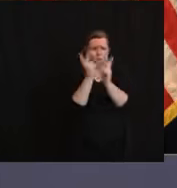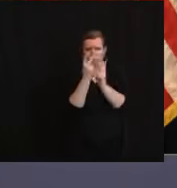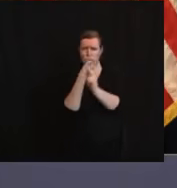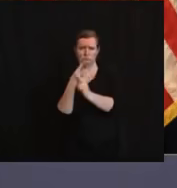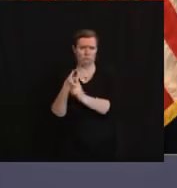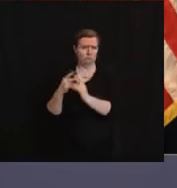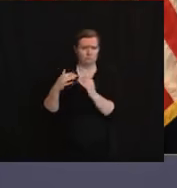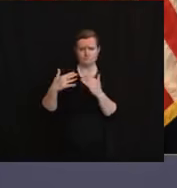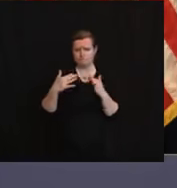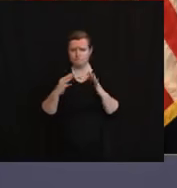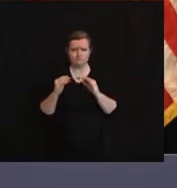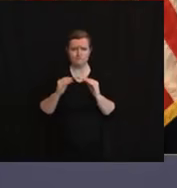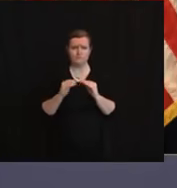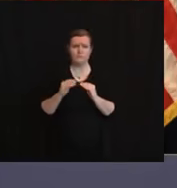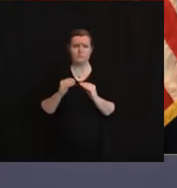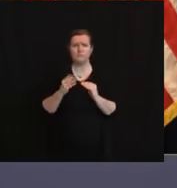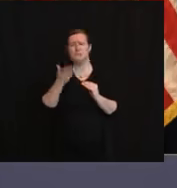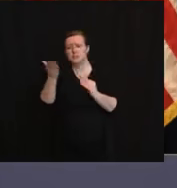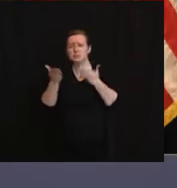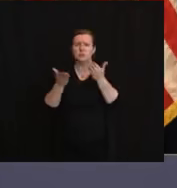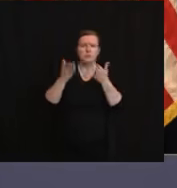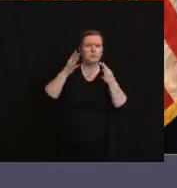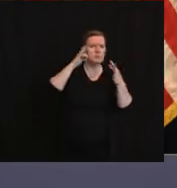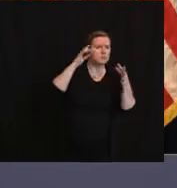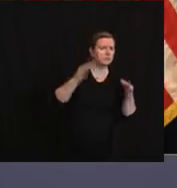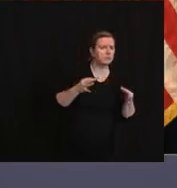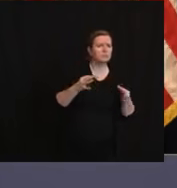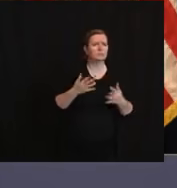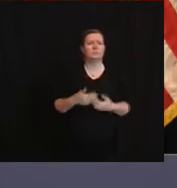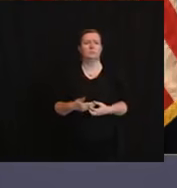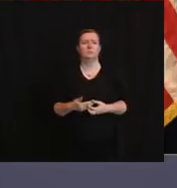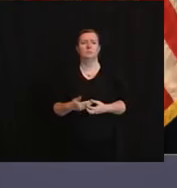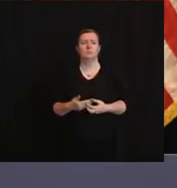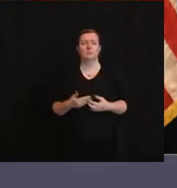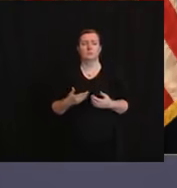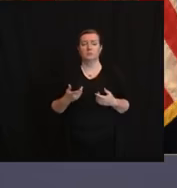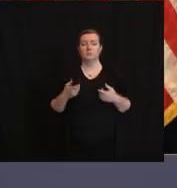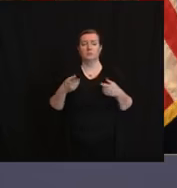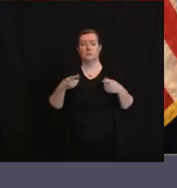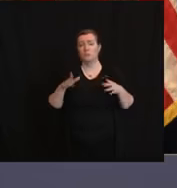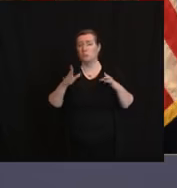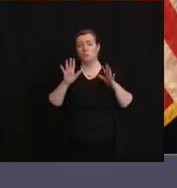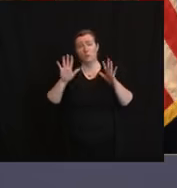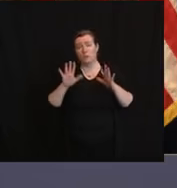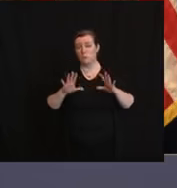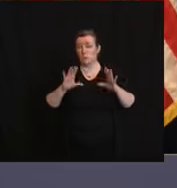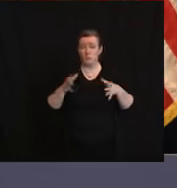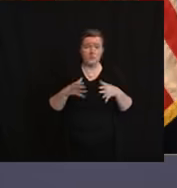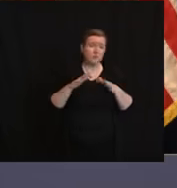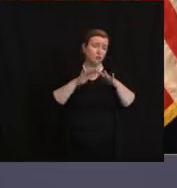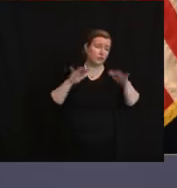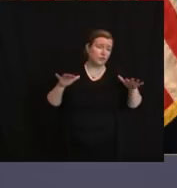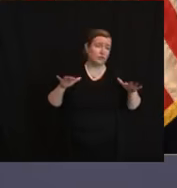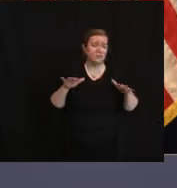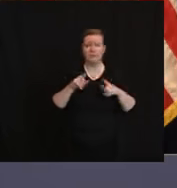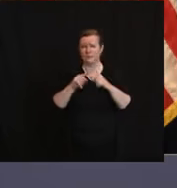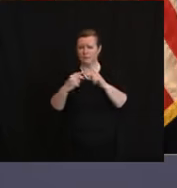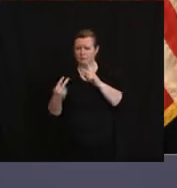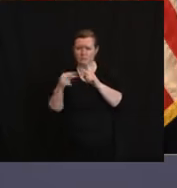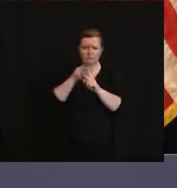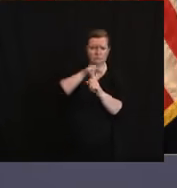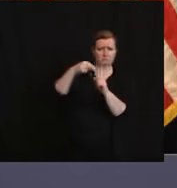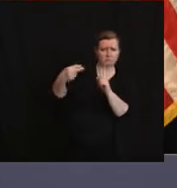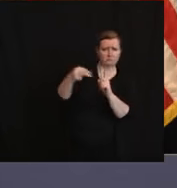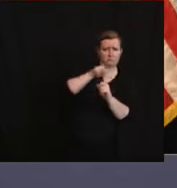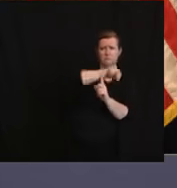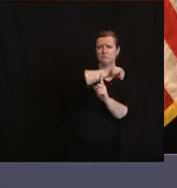that, but it is such an extraordinary group with such an extraordinary diversity of perspectives. It would be foolish for